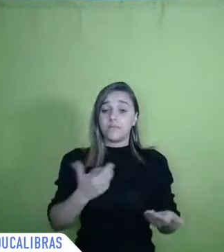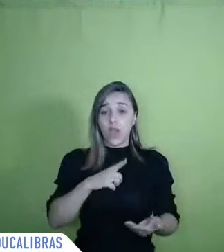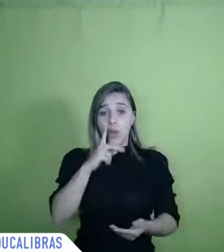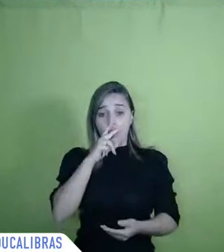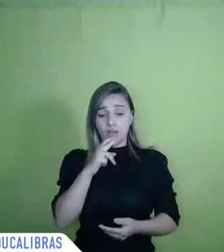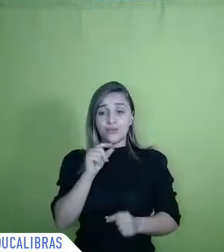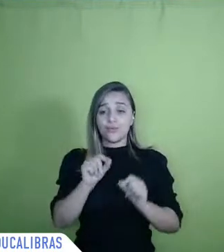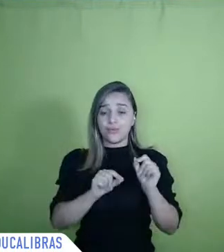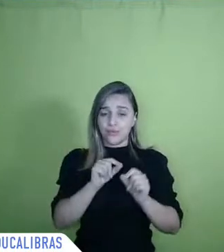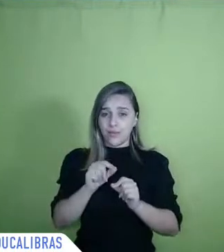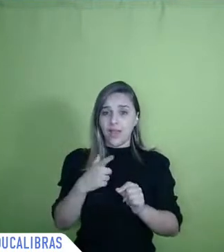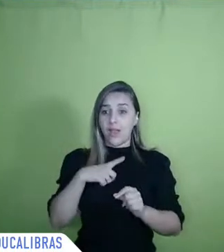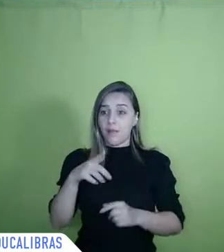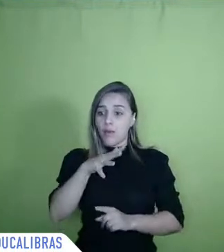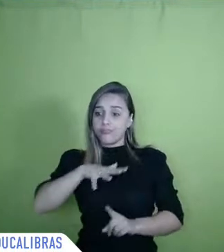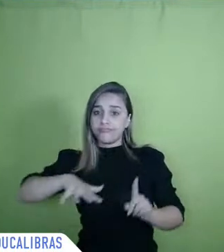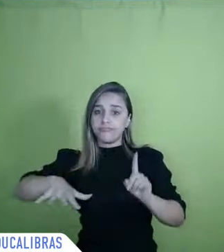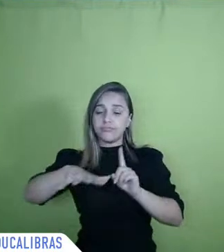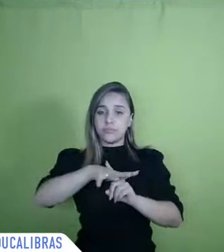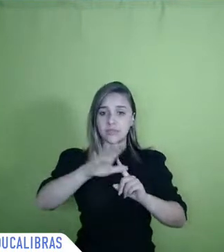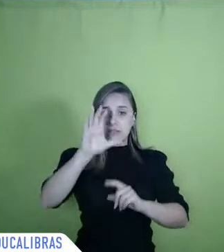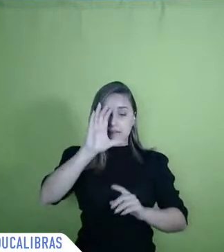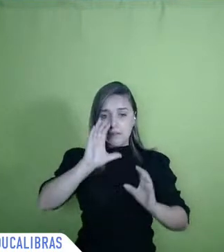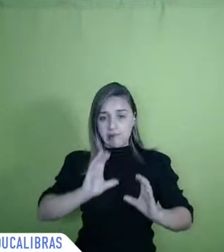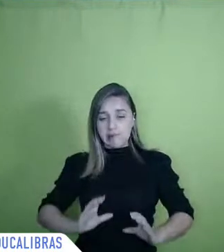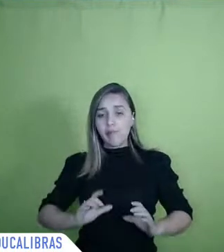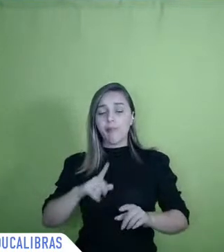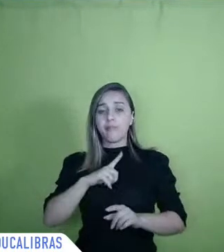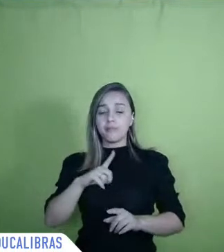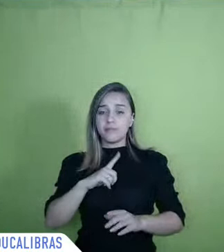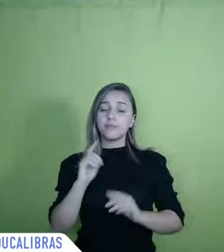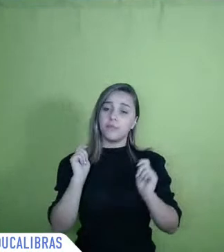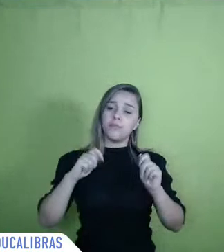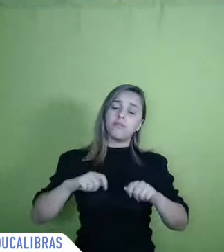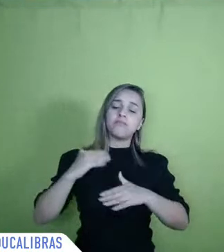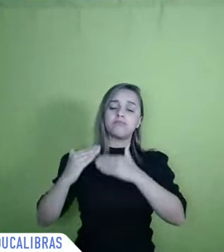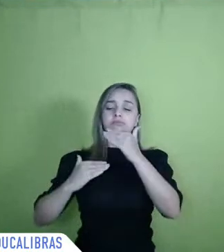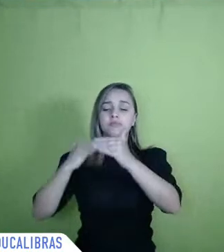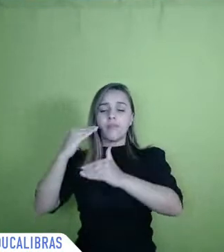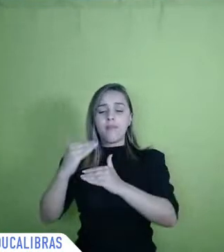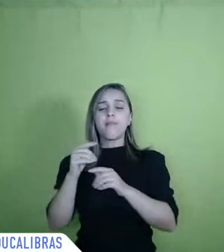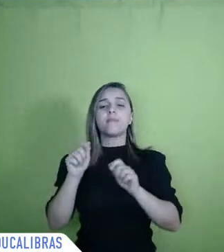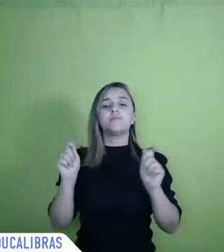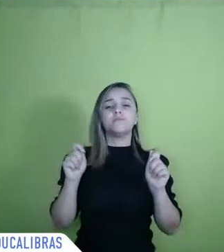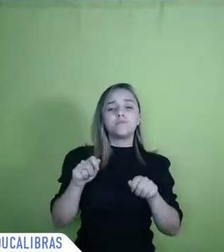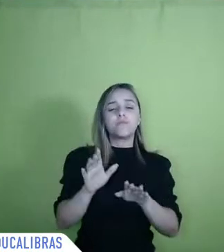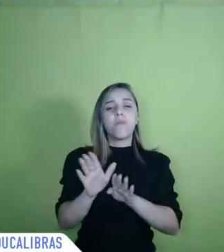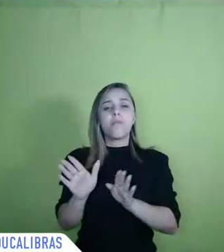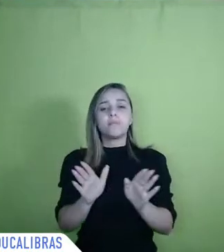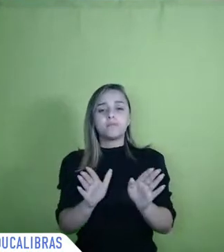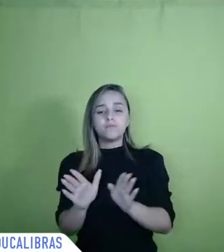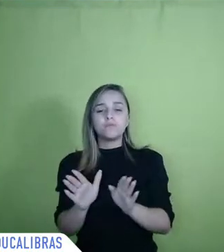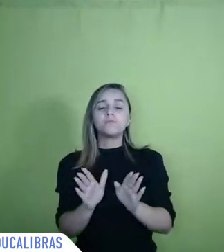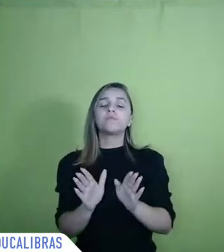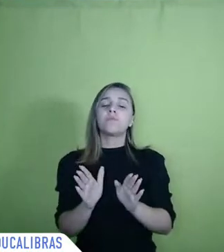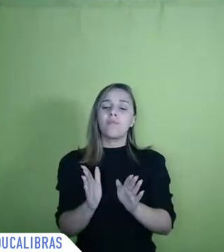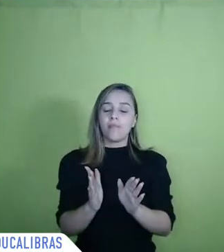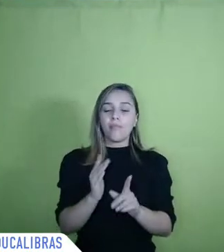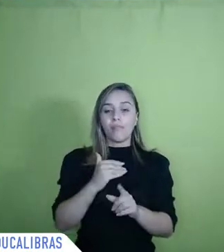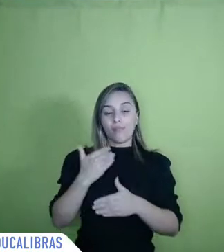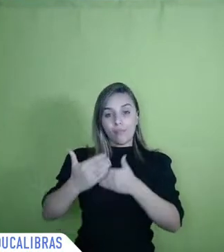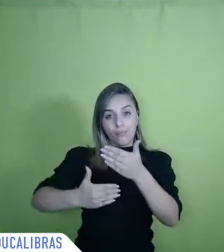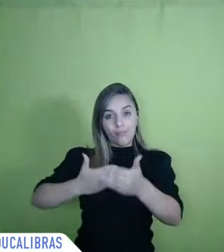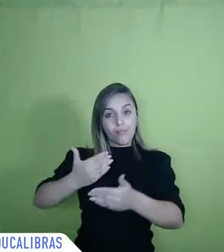think the third sector, the civil society, can develop solutions to help in